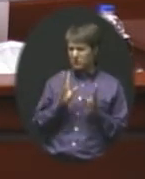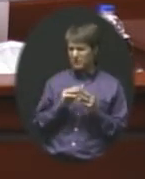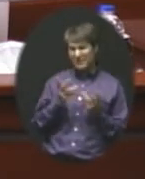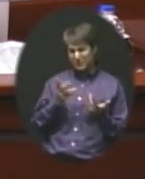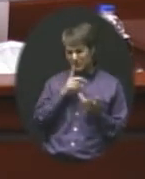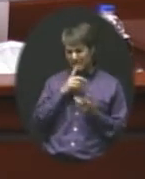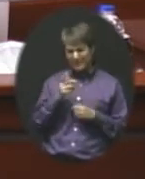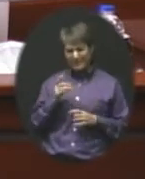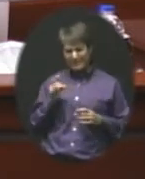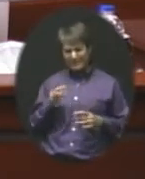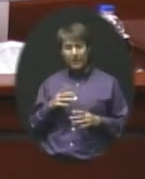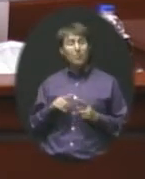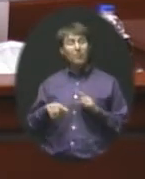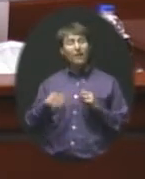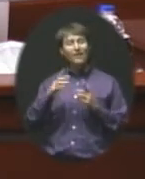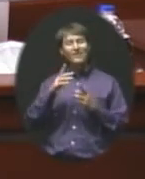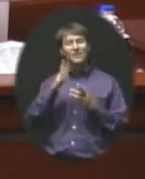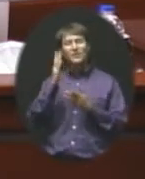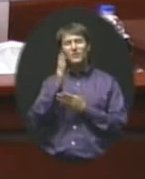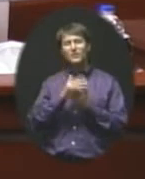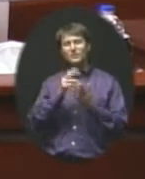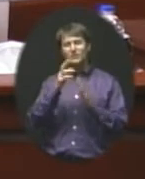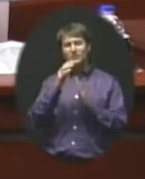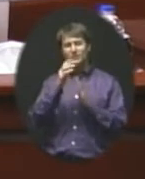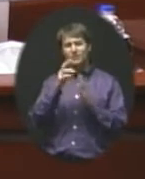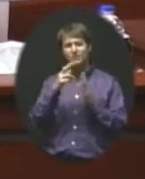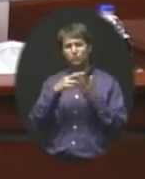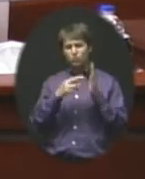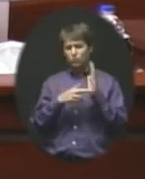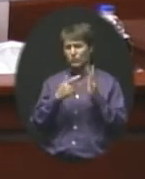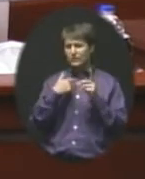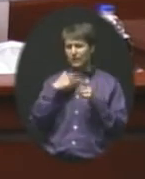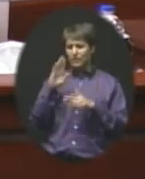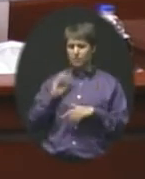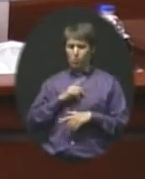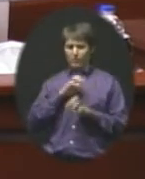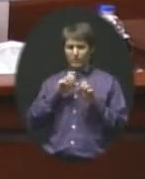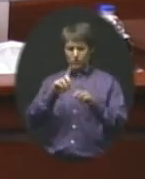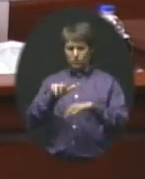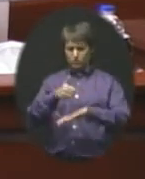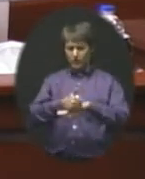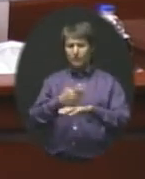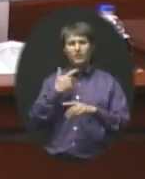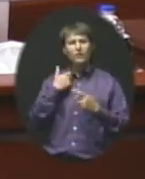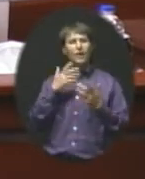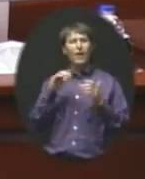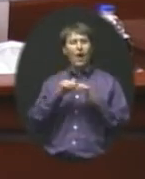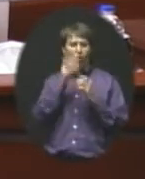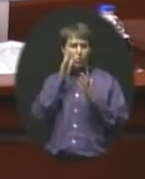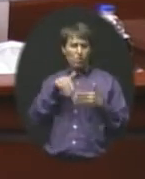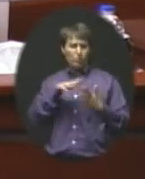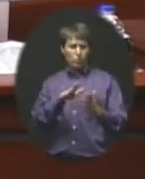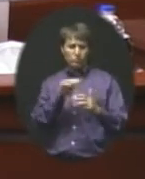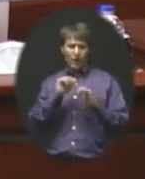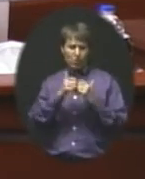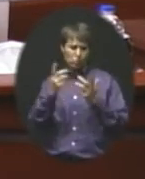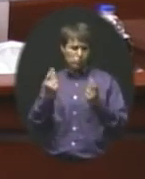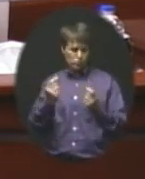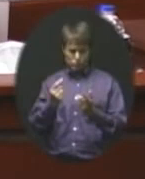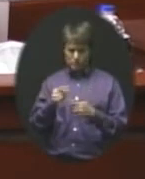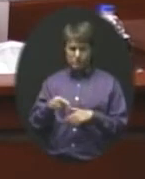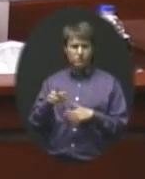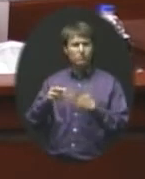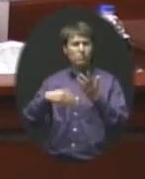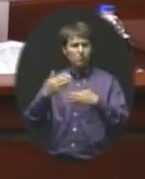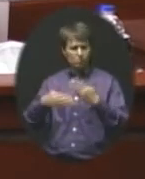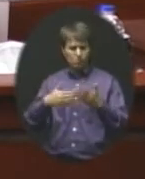there's very much an outline of guiding principles that have been set by this Board of Education that says, here's how we approach it. Here's how we go about setting boundaries. But